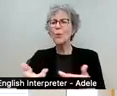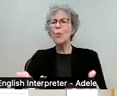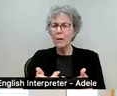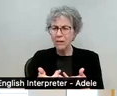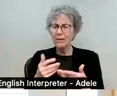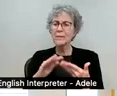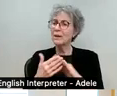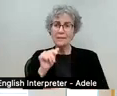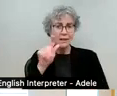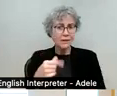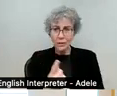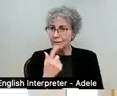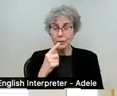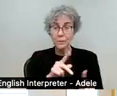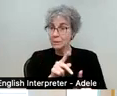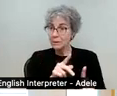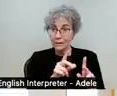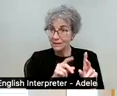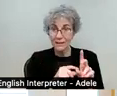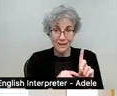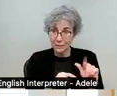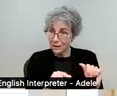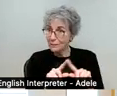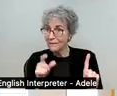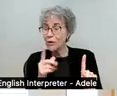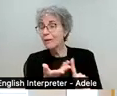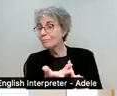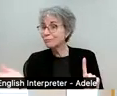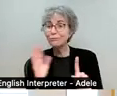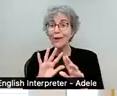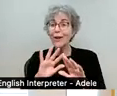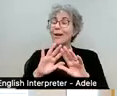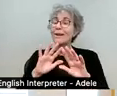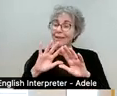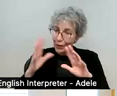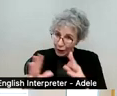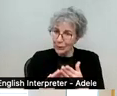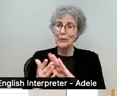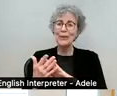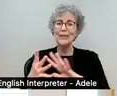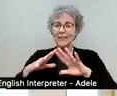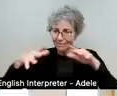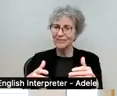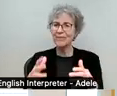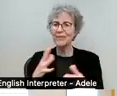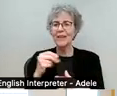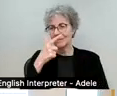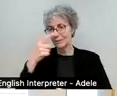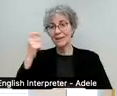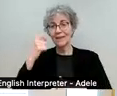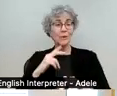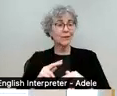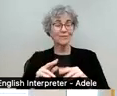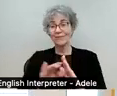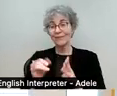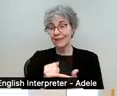people with disabilities, but for the whole community. We've also, because we're designing it, we get to build in some perks